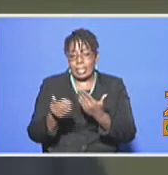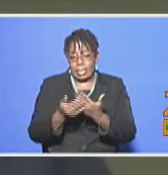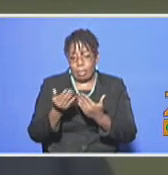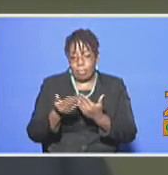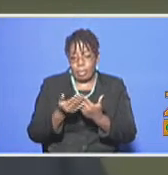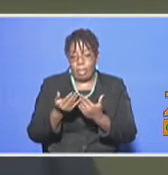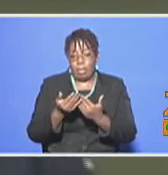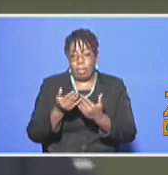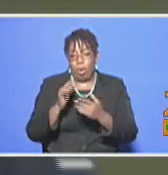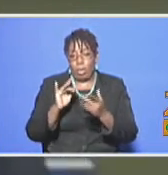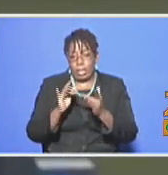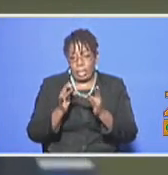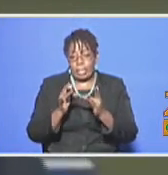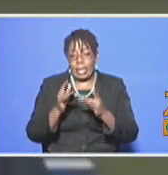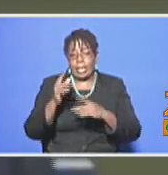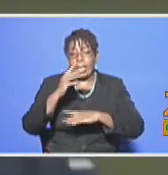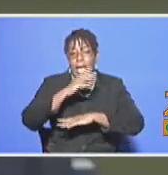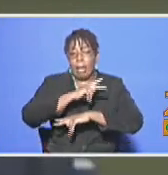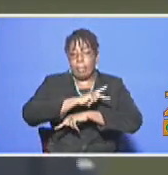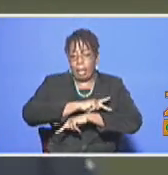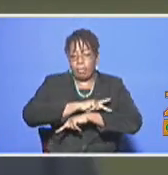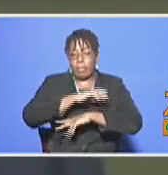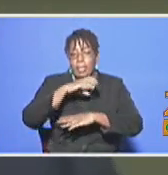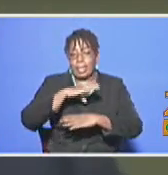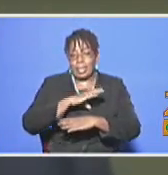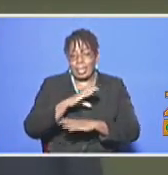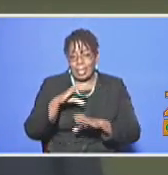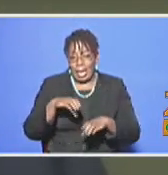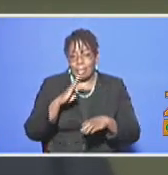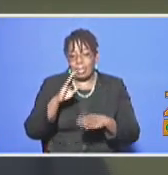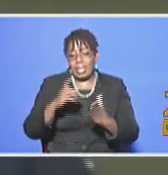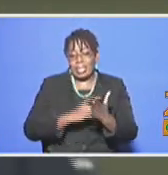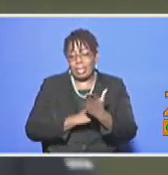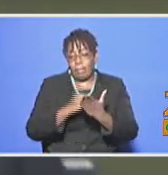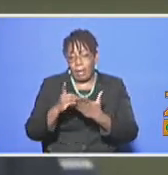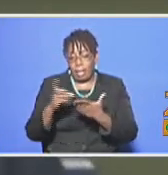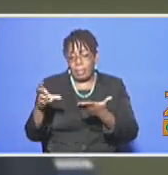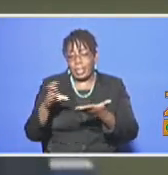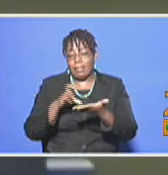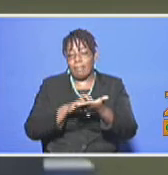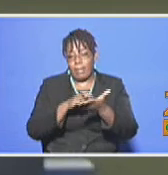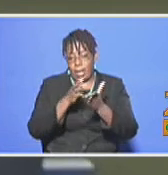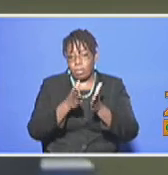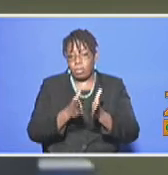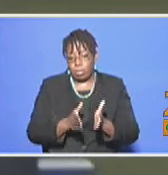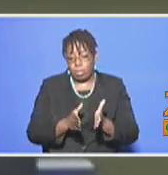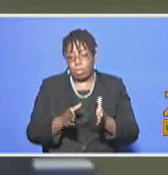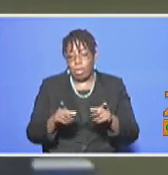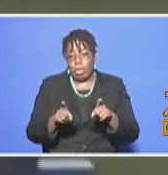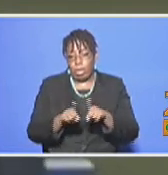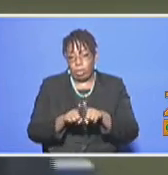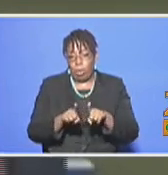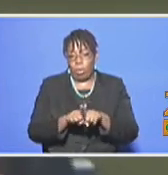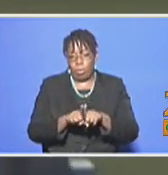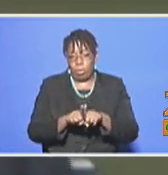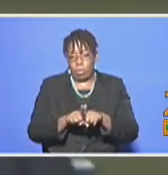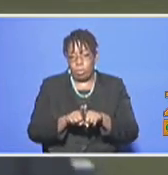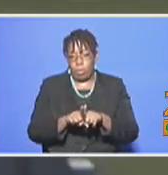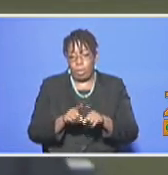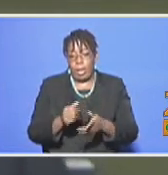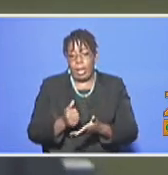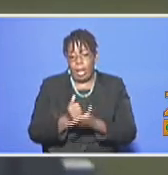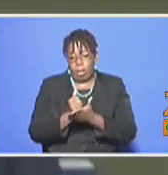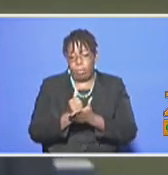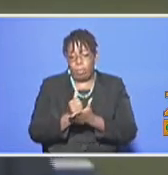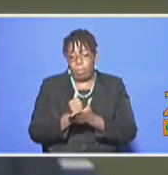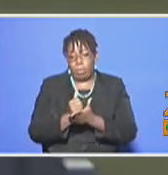Online platforms can be developed to host businesses and investors alike and orchestrate